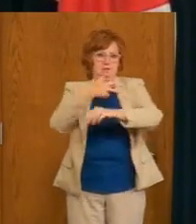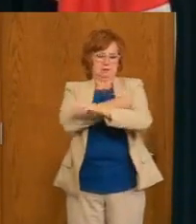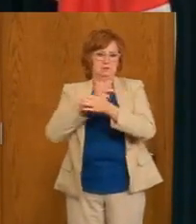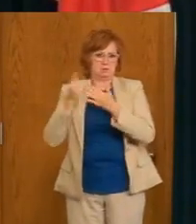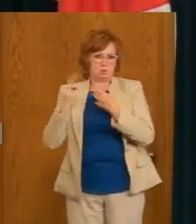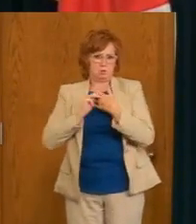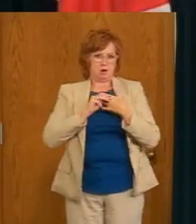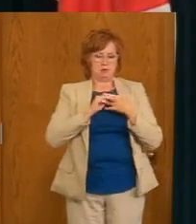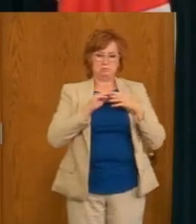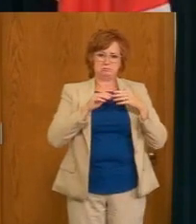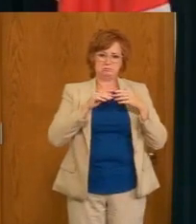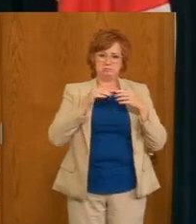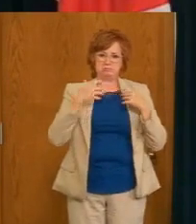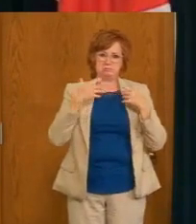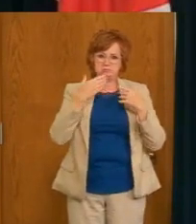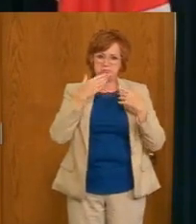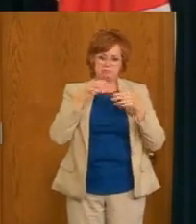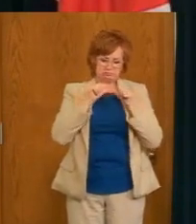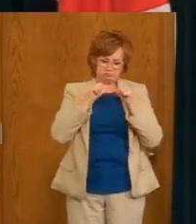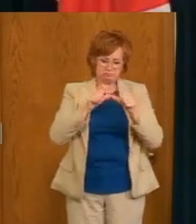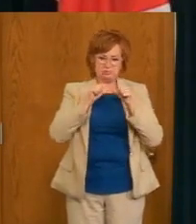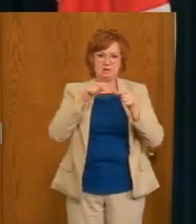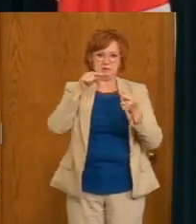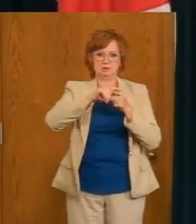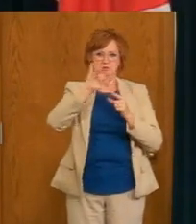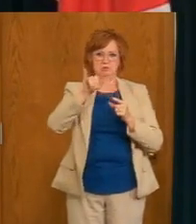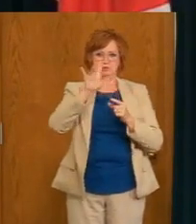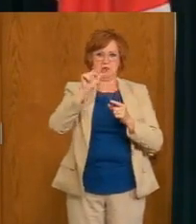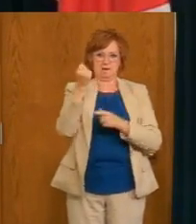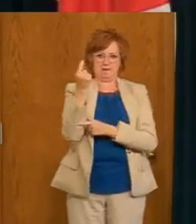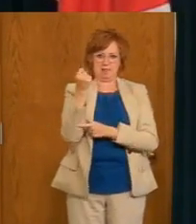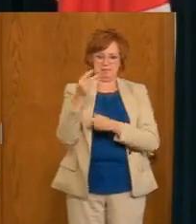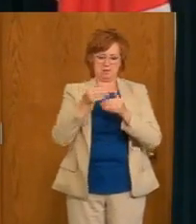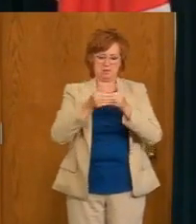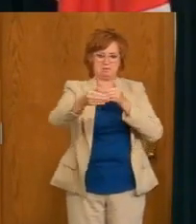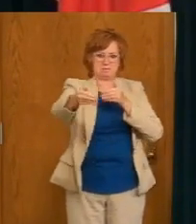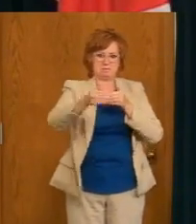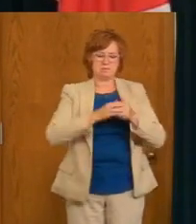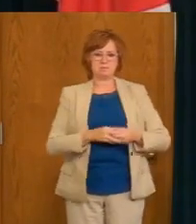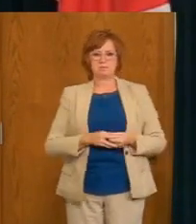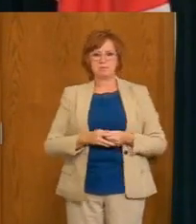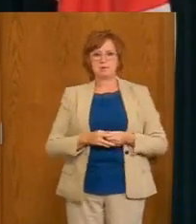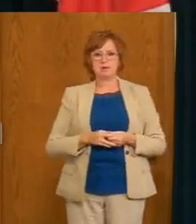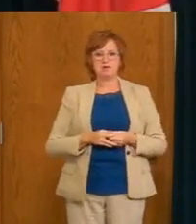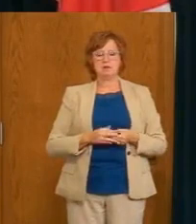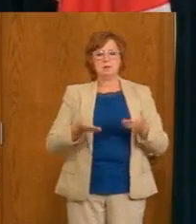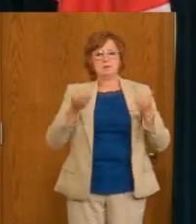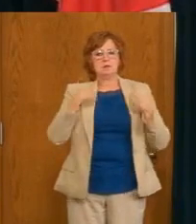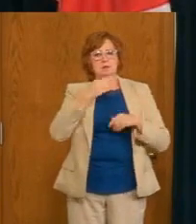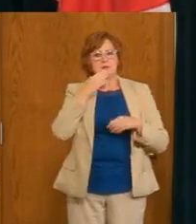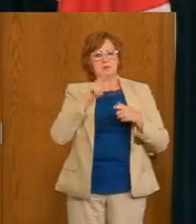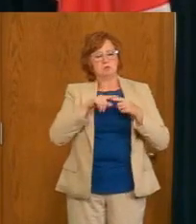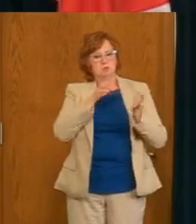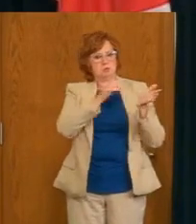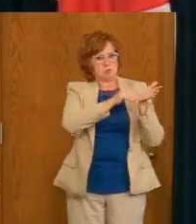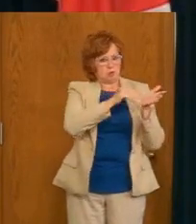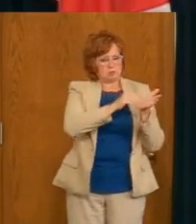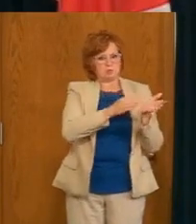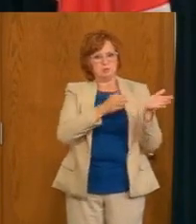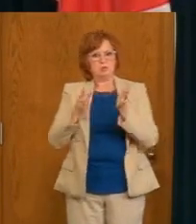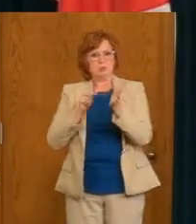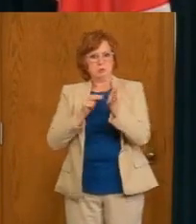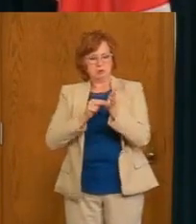vaccination strategy, and continue to do so up until July 11th and thereafter. Thank you to all of our doctors, our